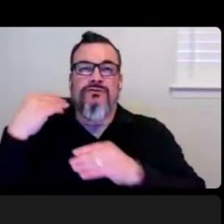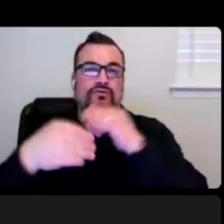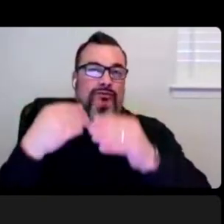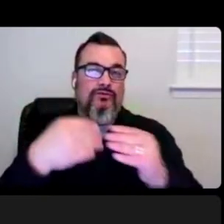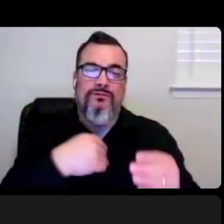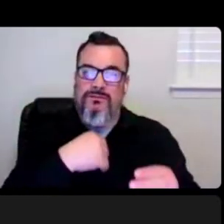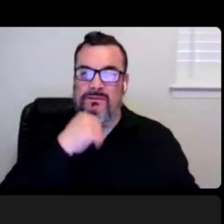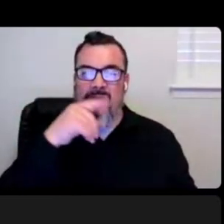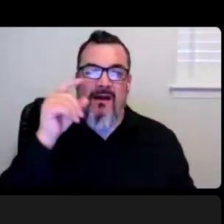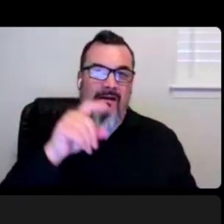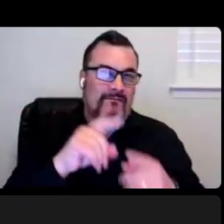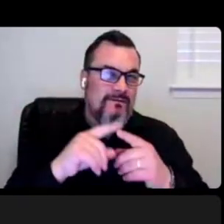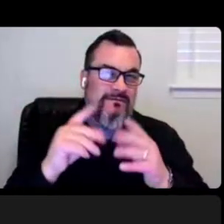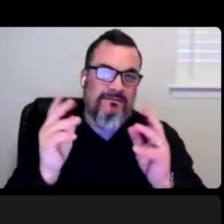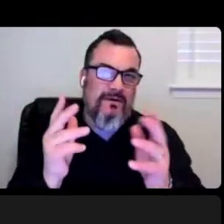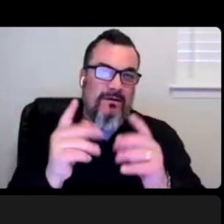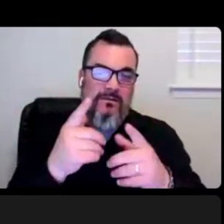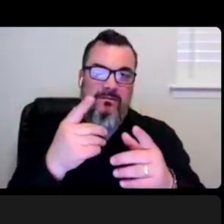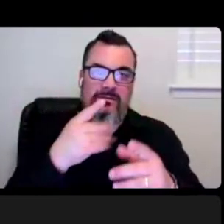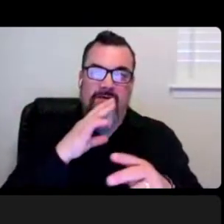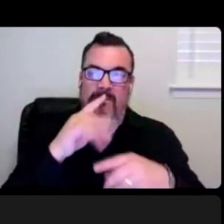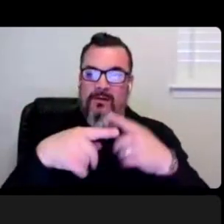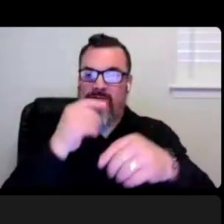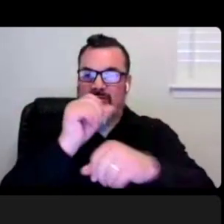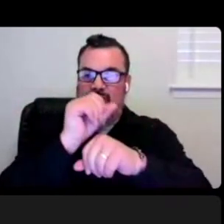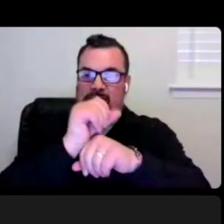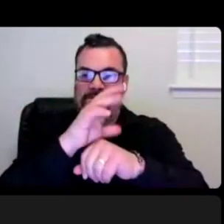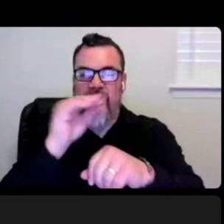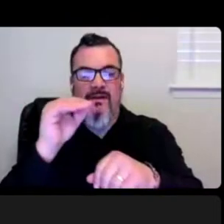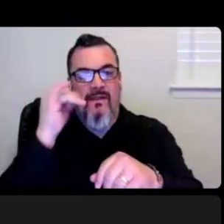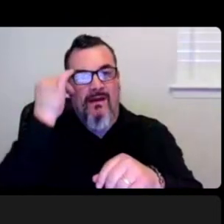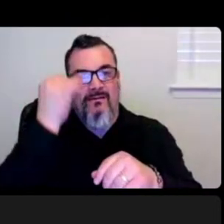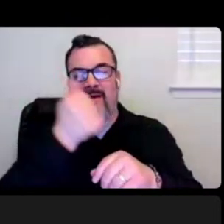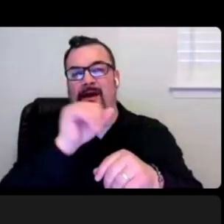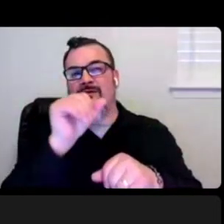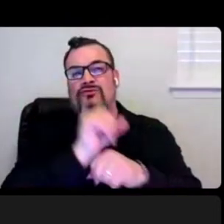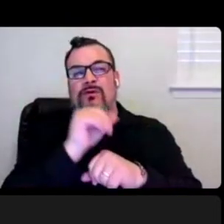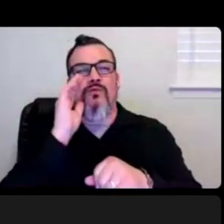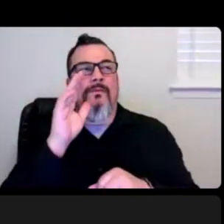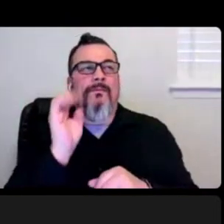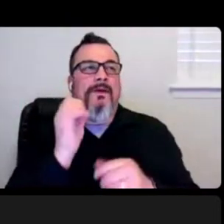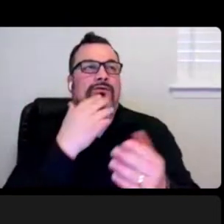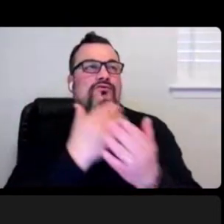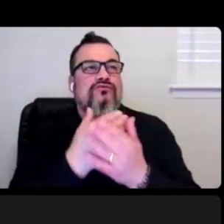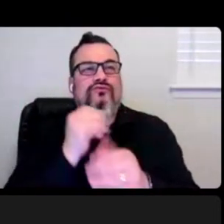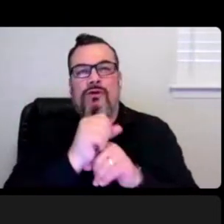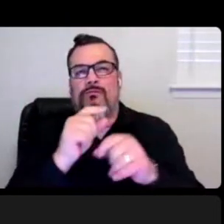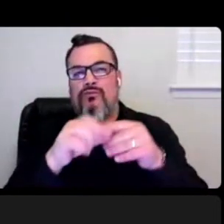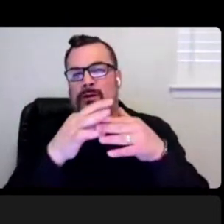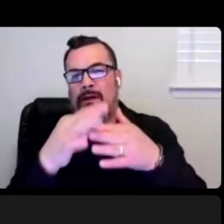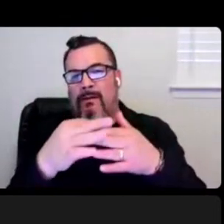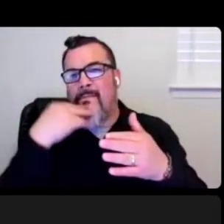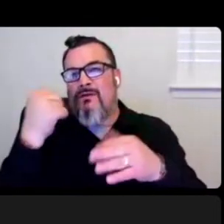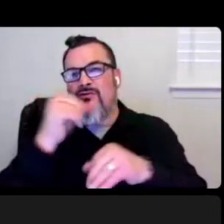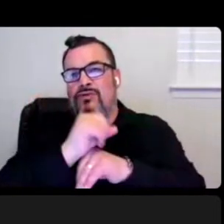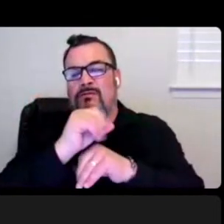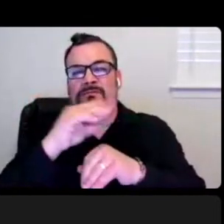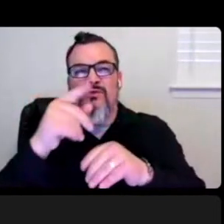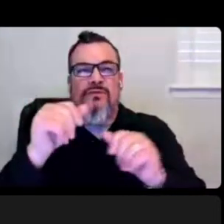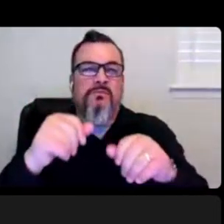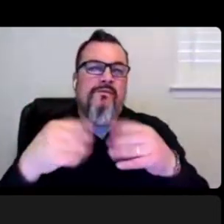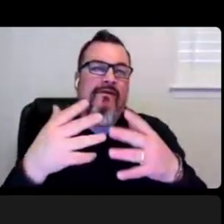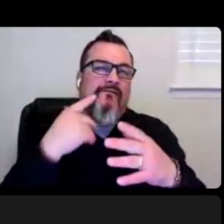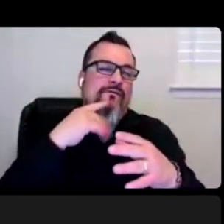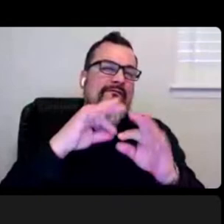didn't really have to talk about, right? Right. We talk about jobs. And the idea was any job would be a good job to lead you to better jobs, and you could provide